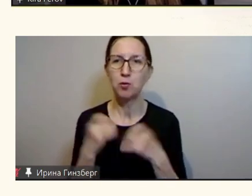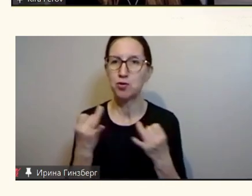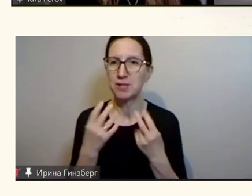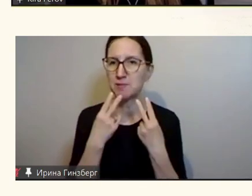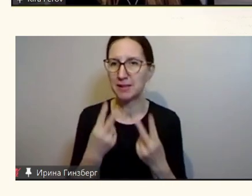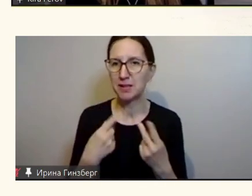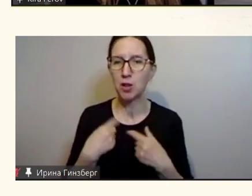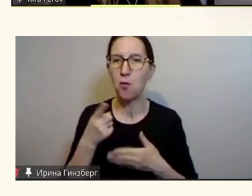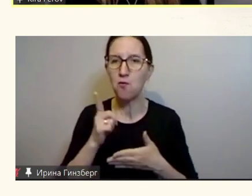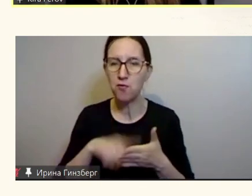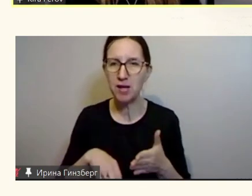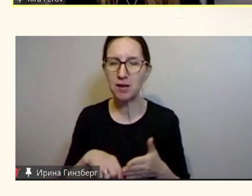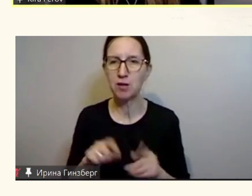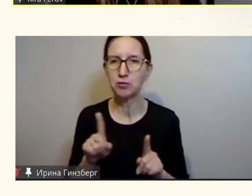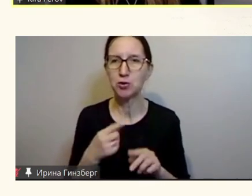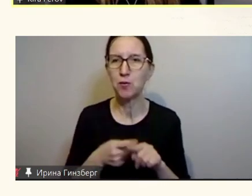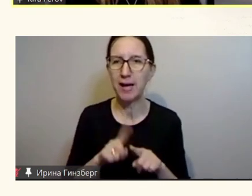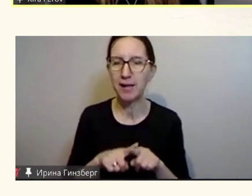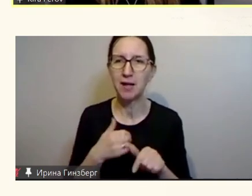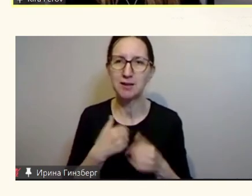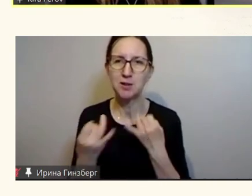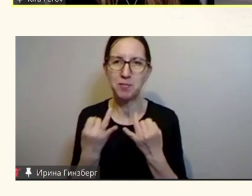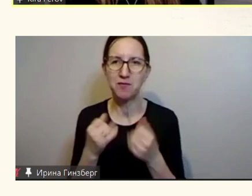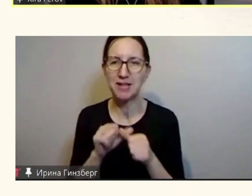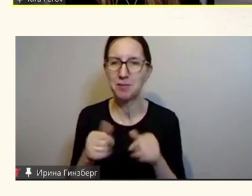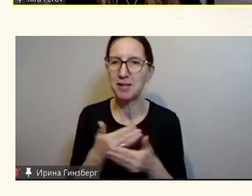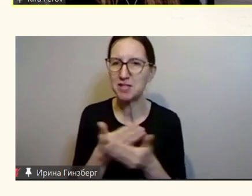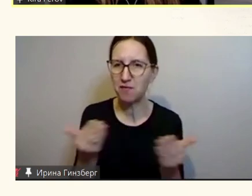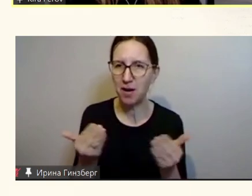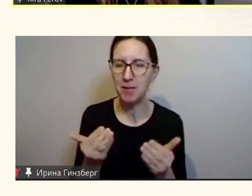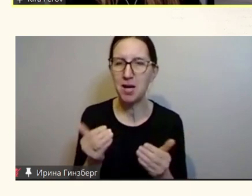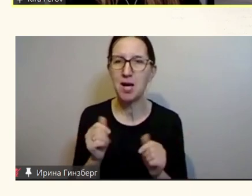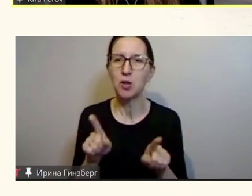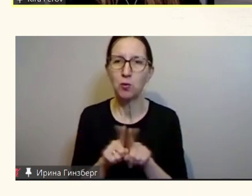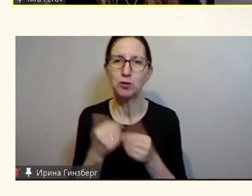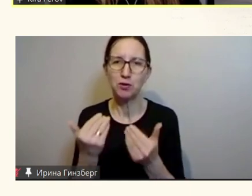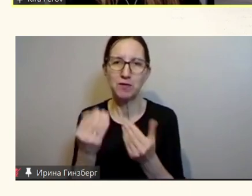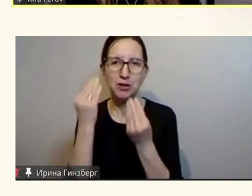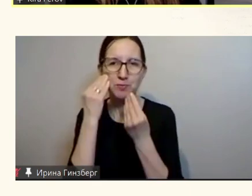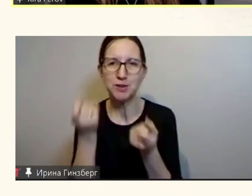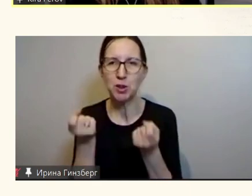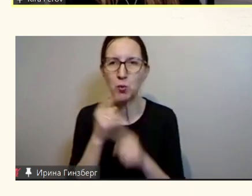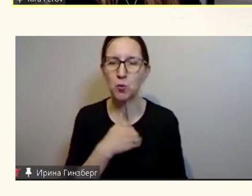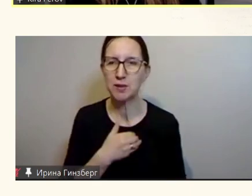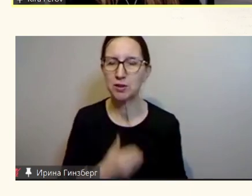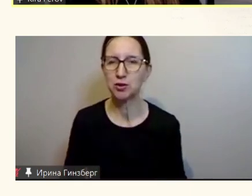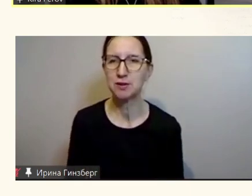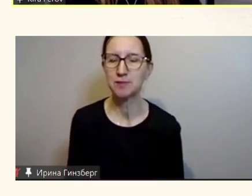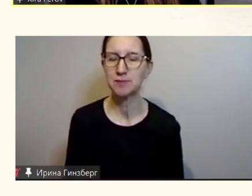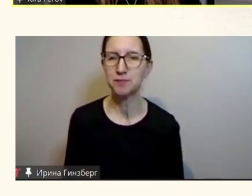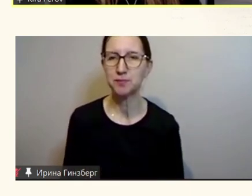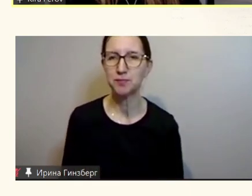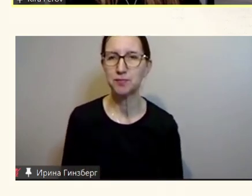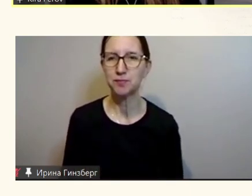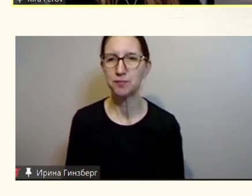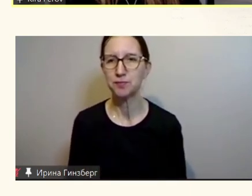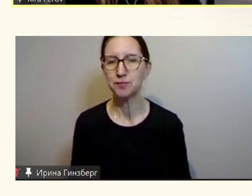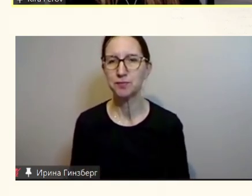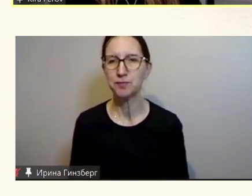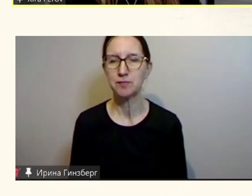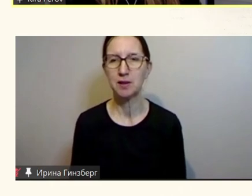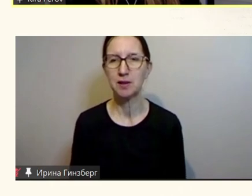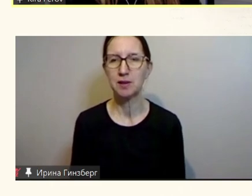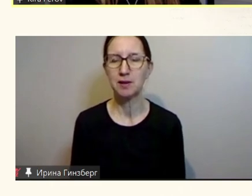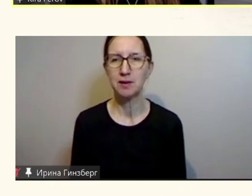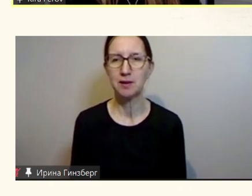itself? This is very interesting to watch, but I'm sure that the audience is also eager to find out more